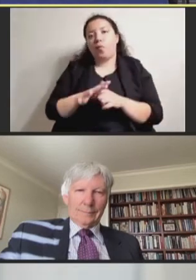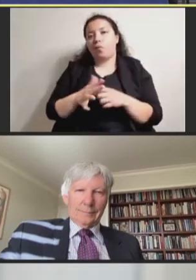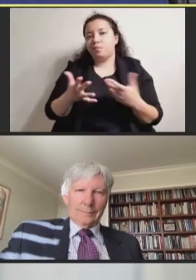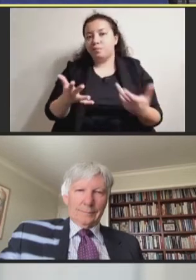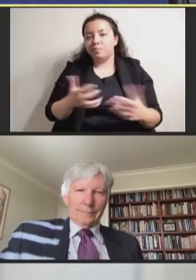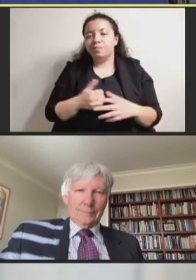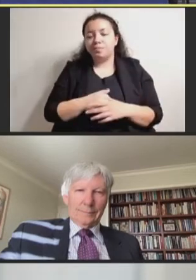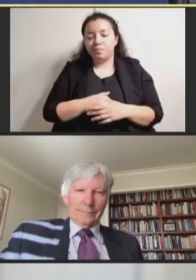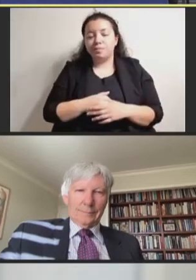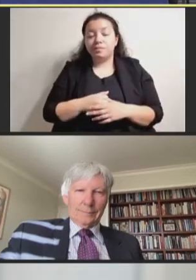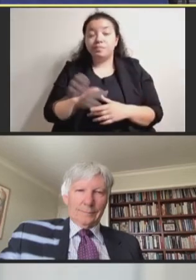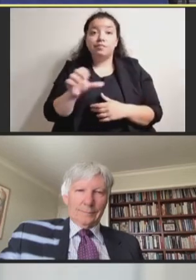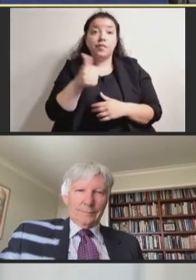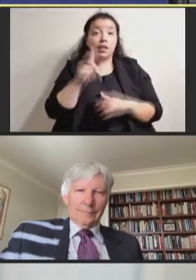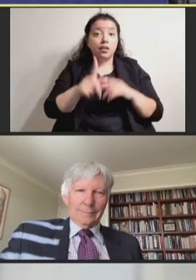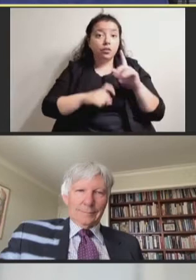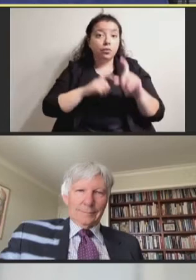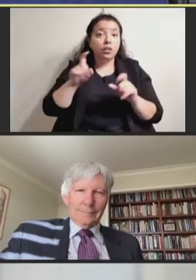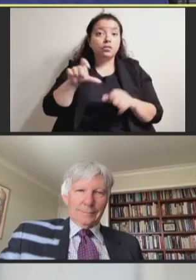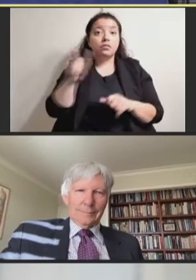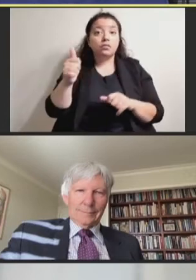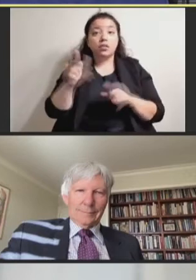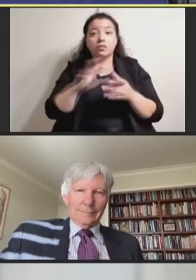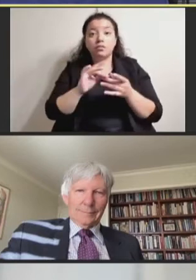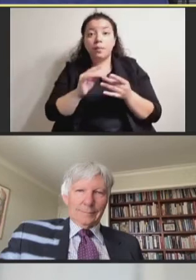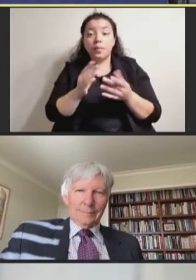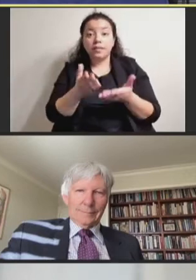Other questions or comments in the room?